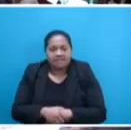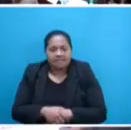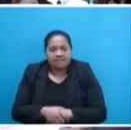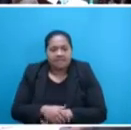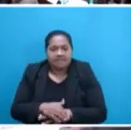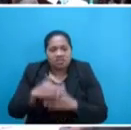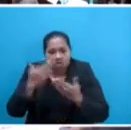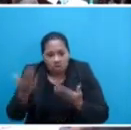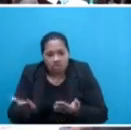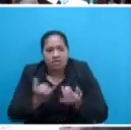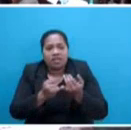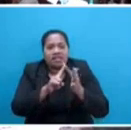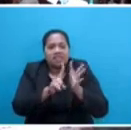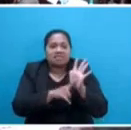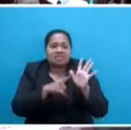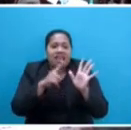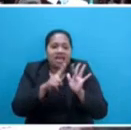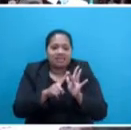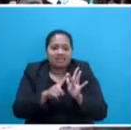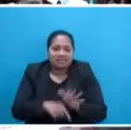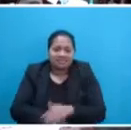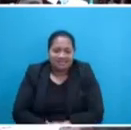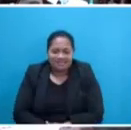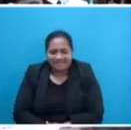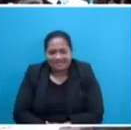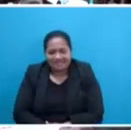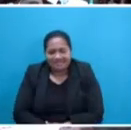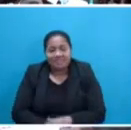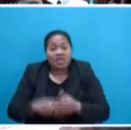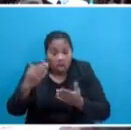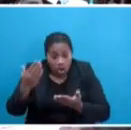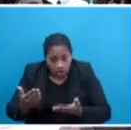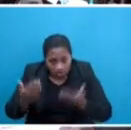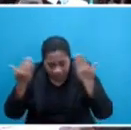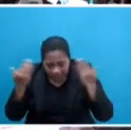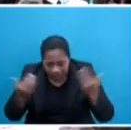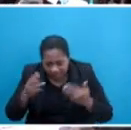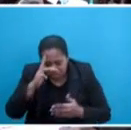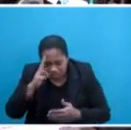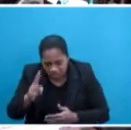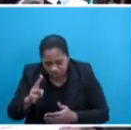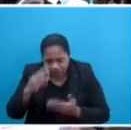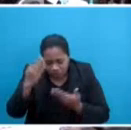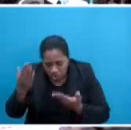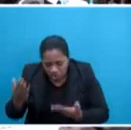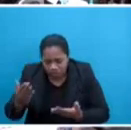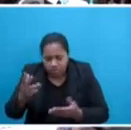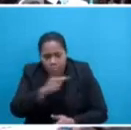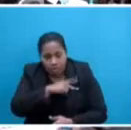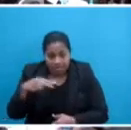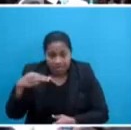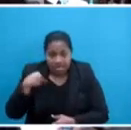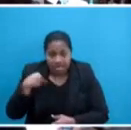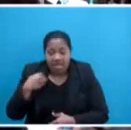Adimaitoga. You have the floor, ma'am. Thank you, sir. Honourable Speaker, sir, the Honourable Prime Minister, the Honourable Members of this